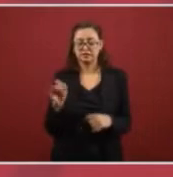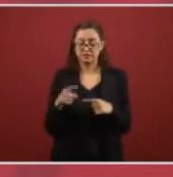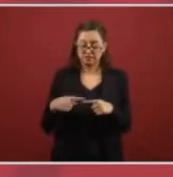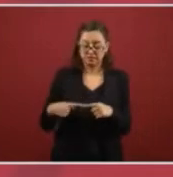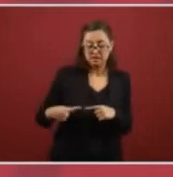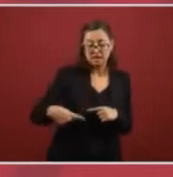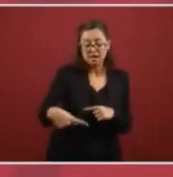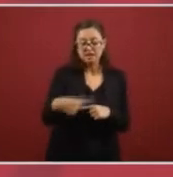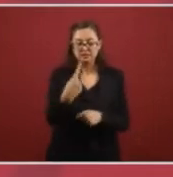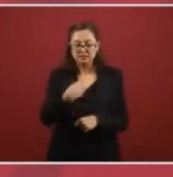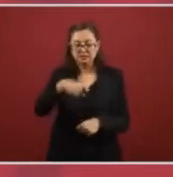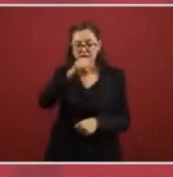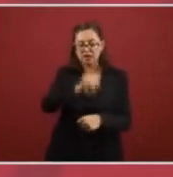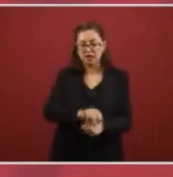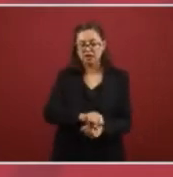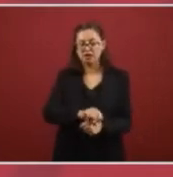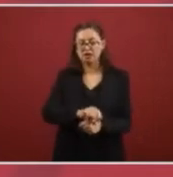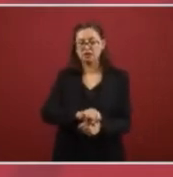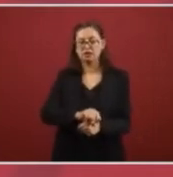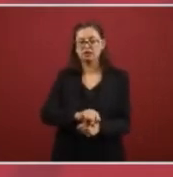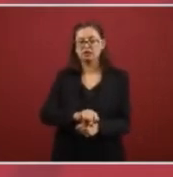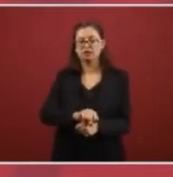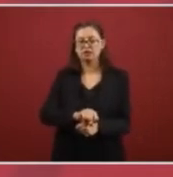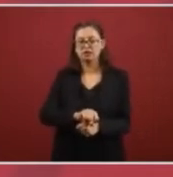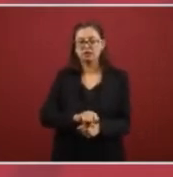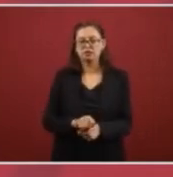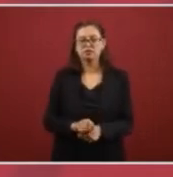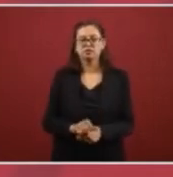that possibly in this week